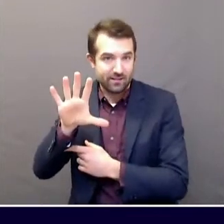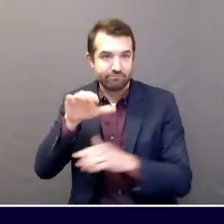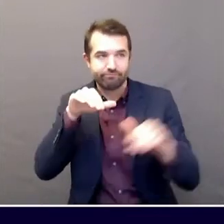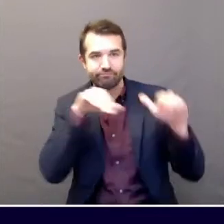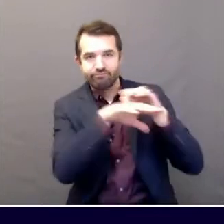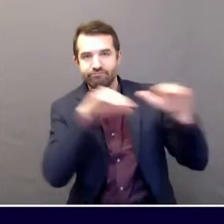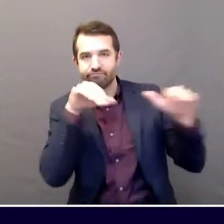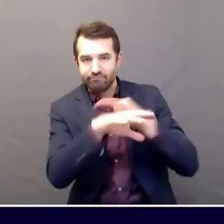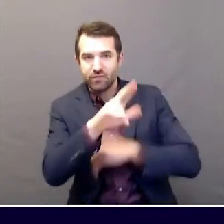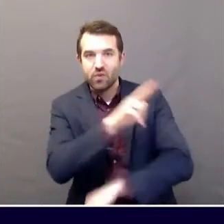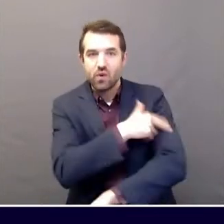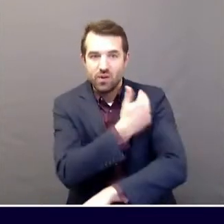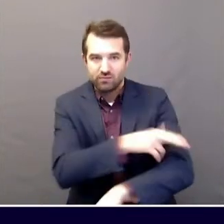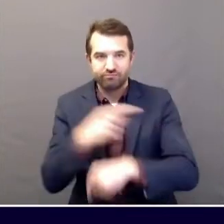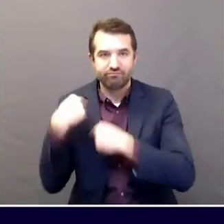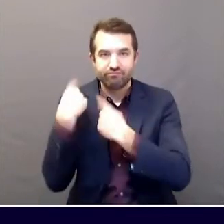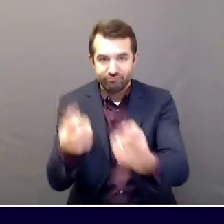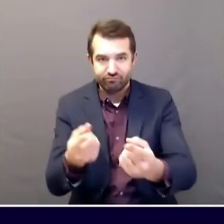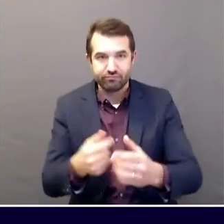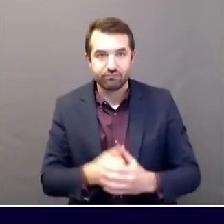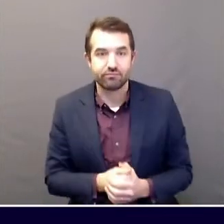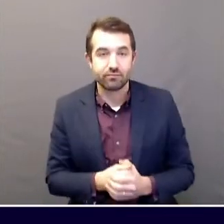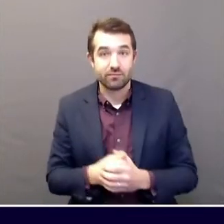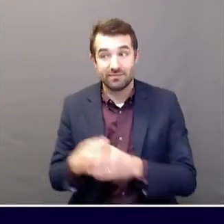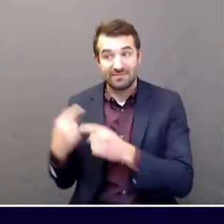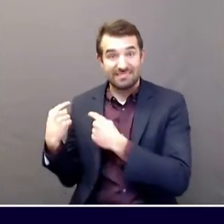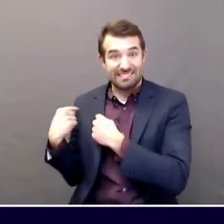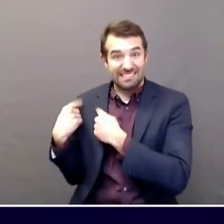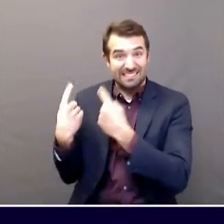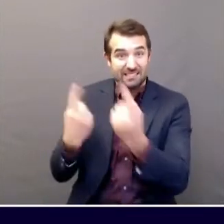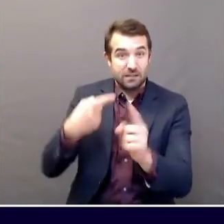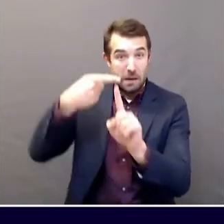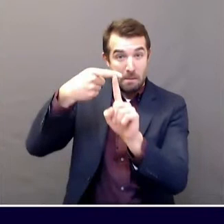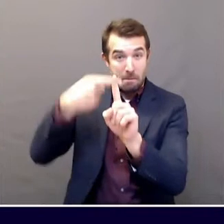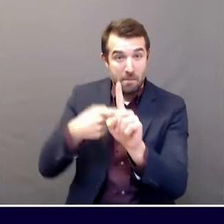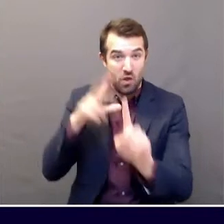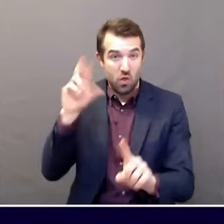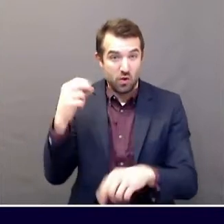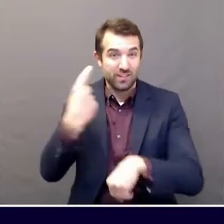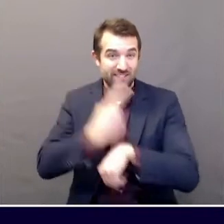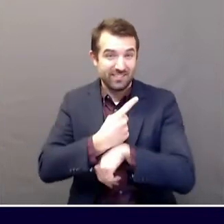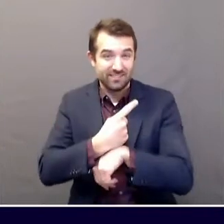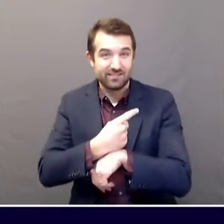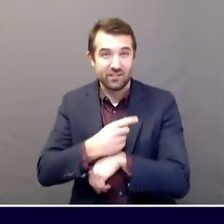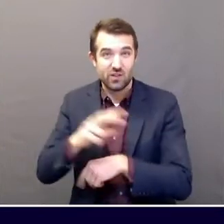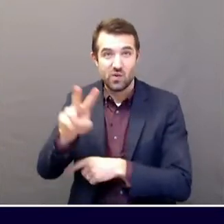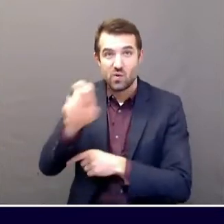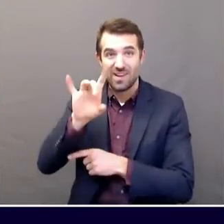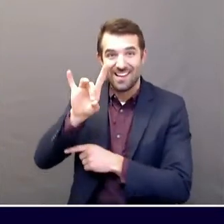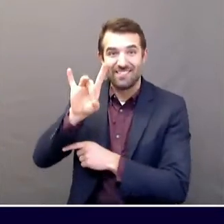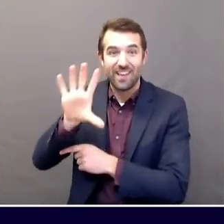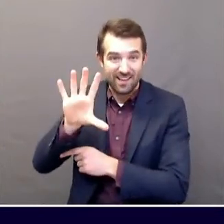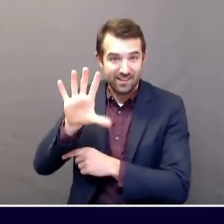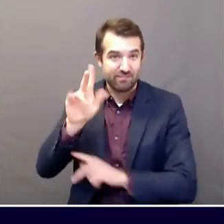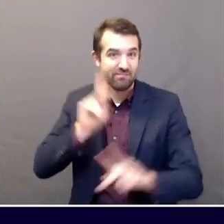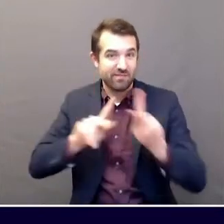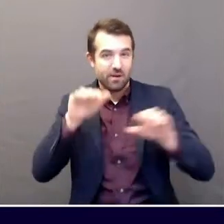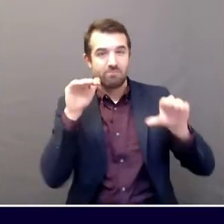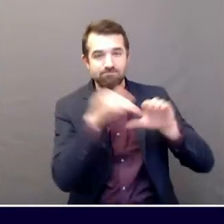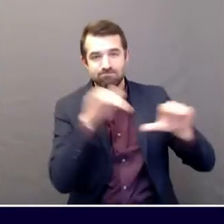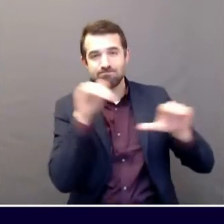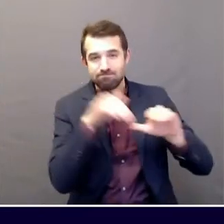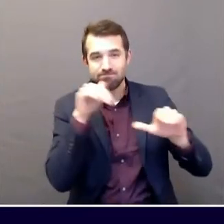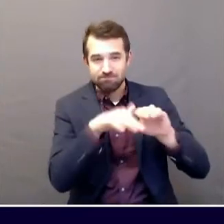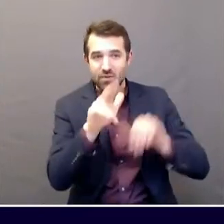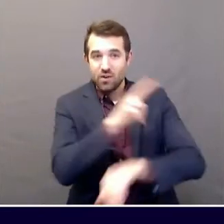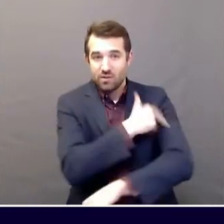285 of whom have been hospitalized just in the past 30 days alone. Right now in Maine, 171 people